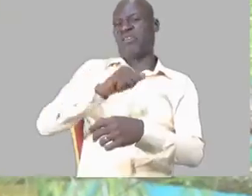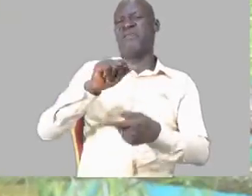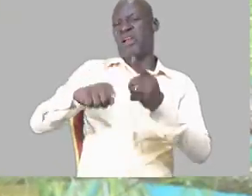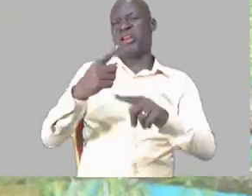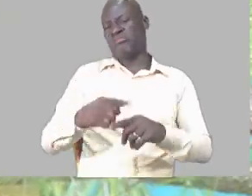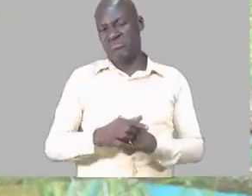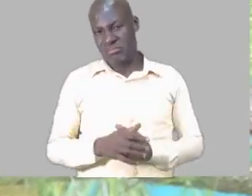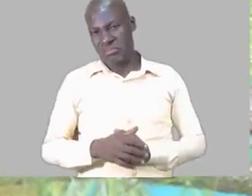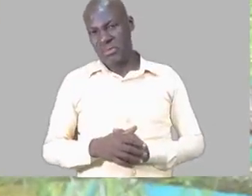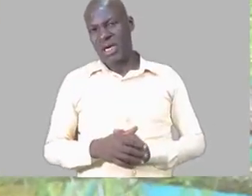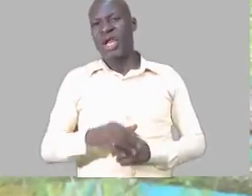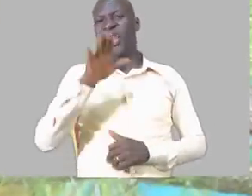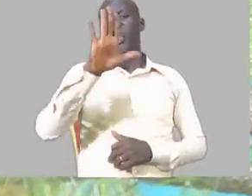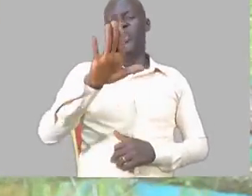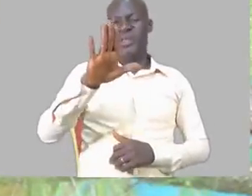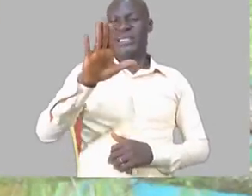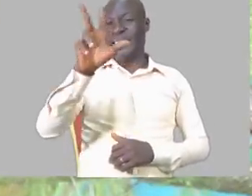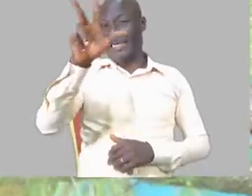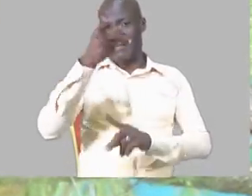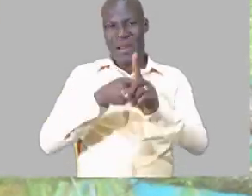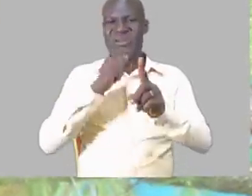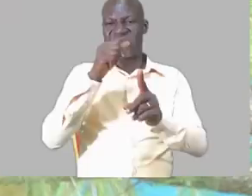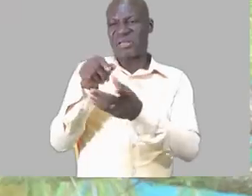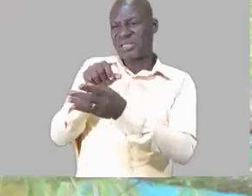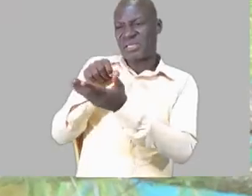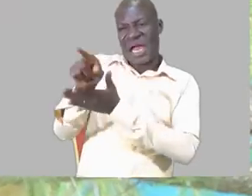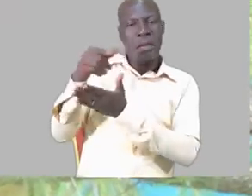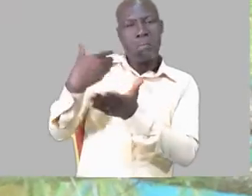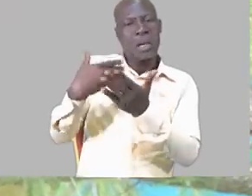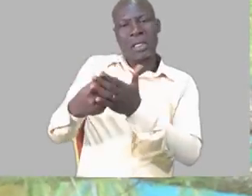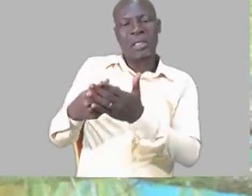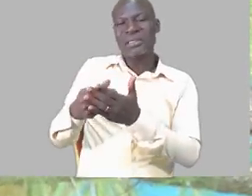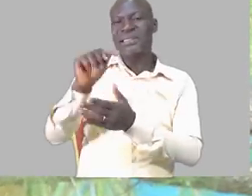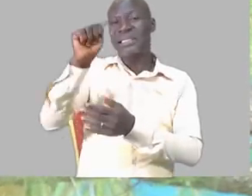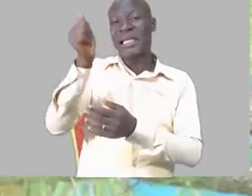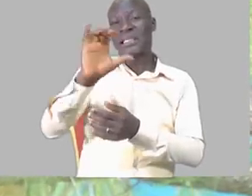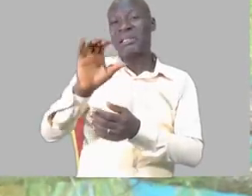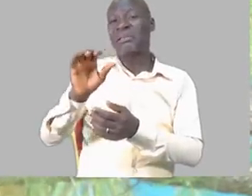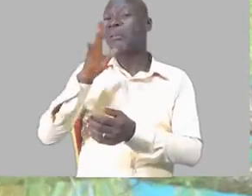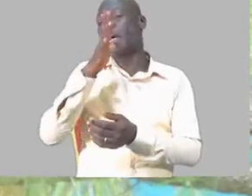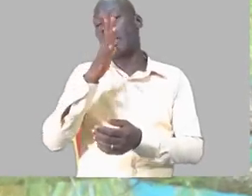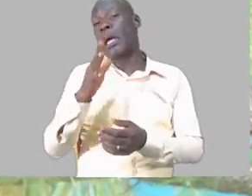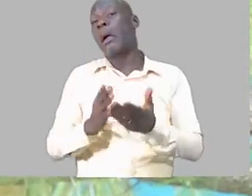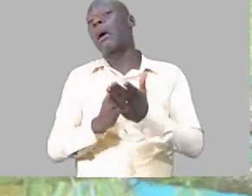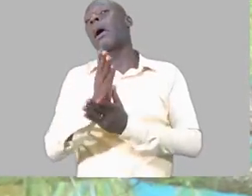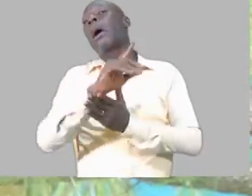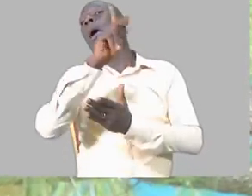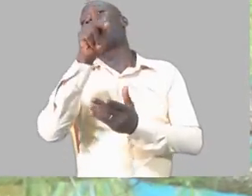de choba na bosome miensa na untumi fa 10 cedis enkoma wo maame enti ebeye ni